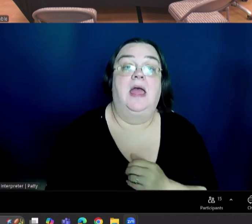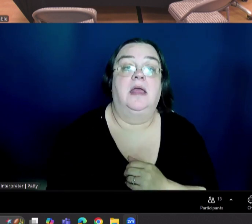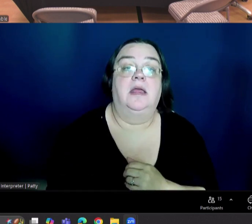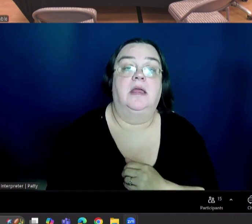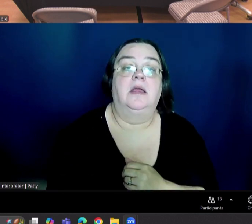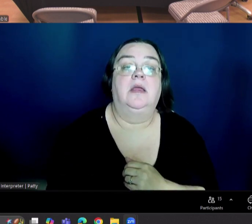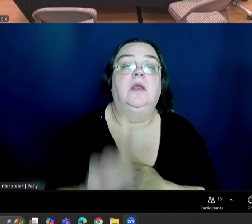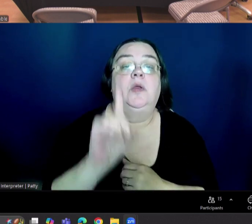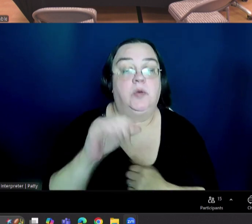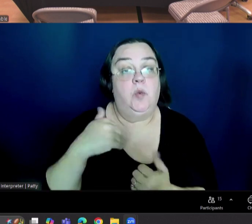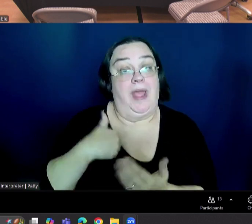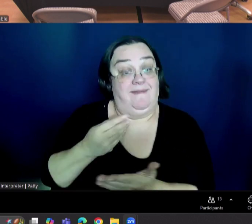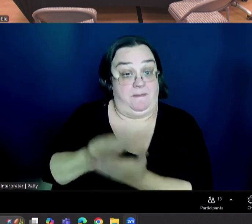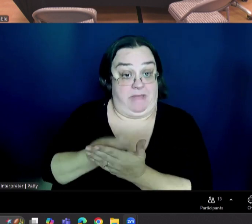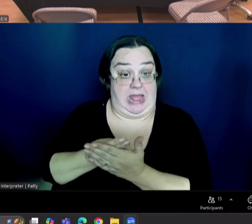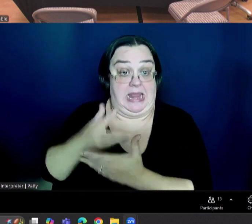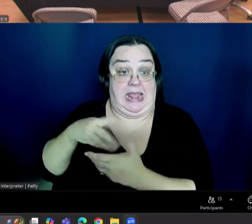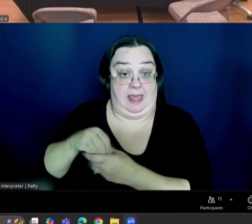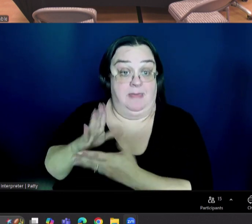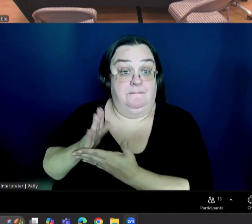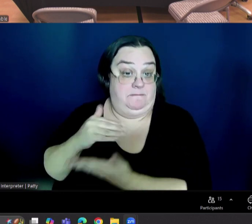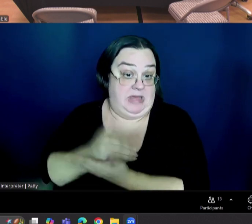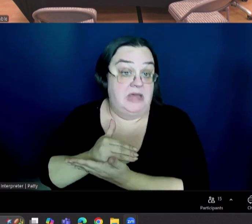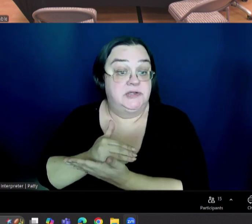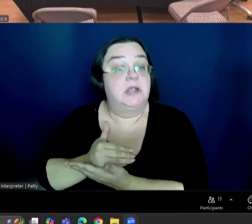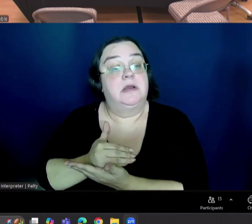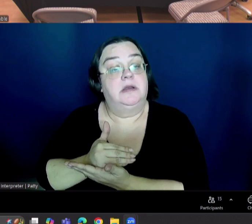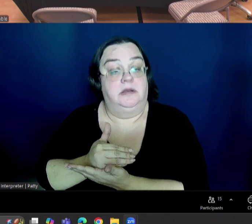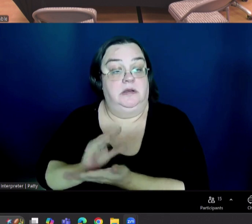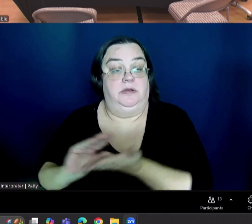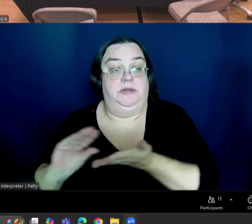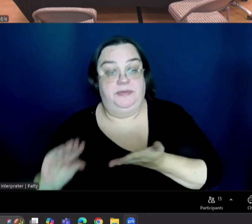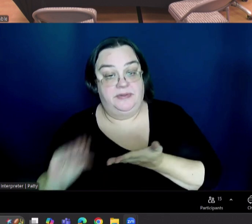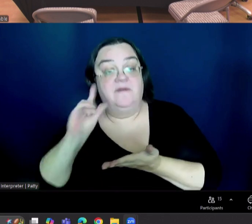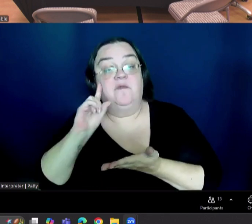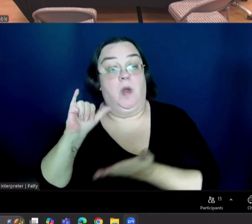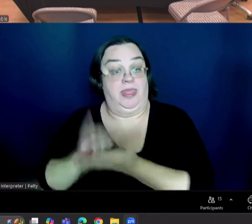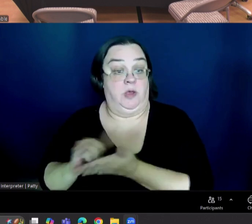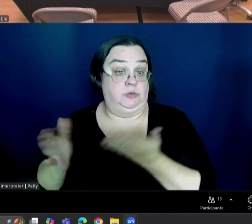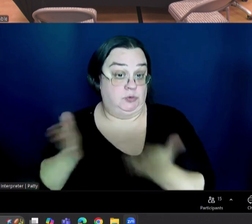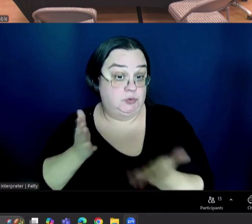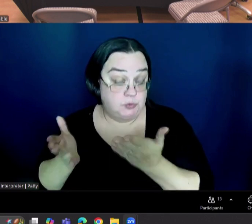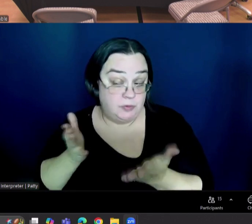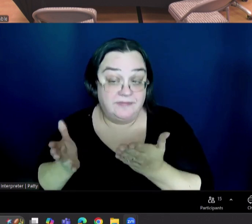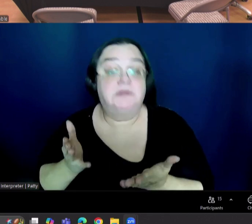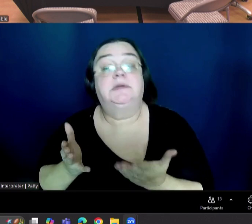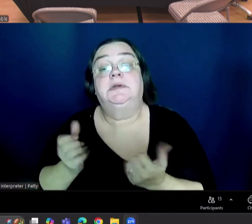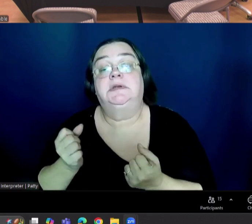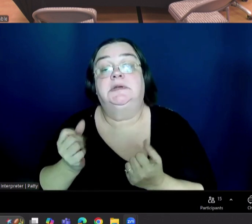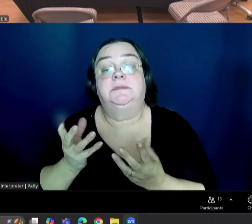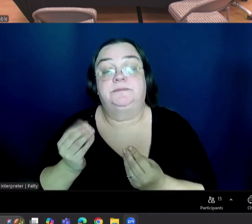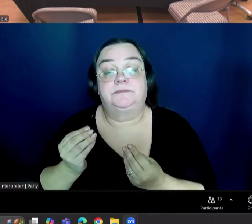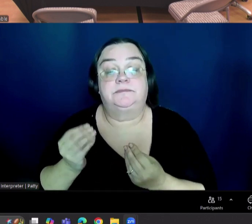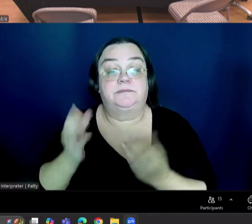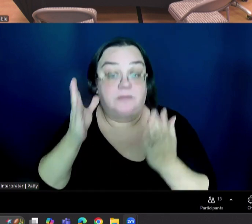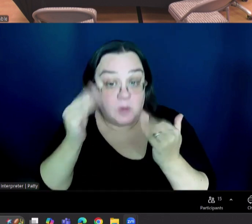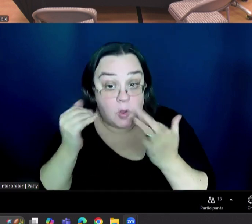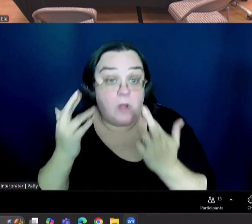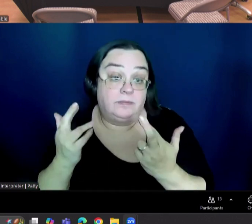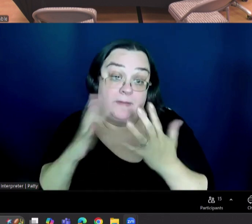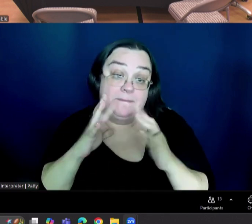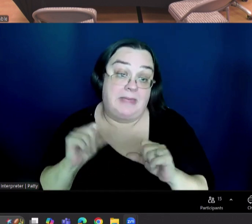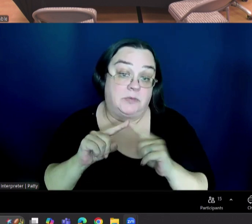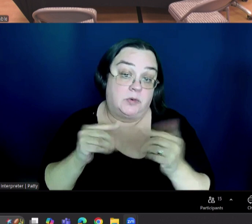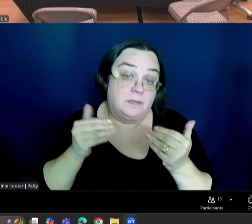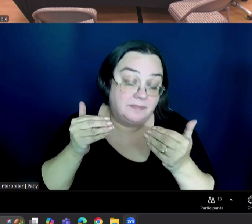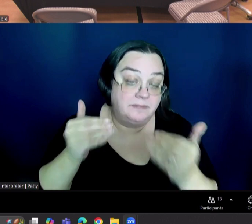have monies in the budget for these services, and so I'm hoping to move forward with that